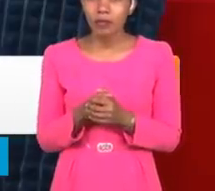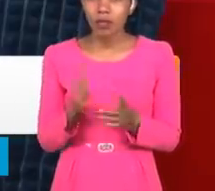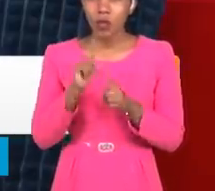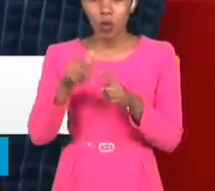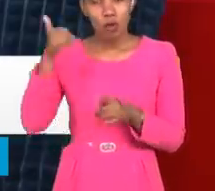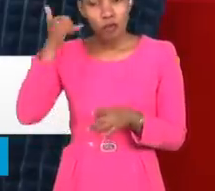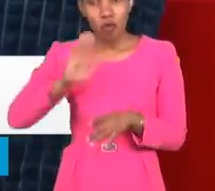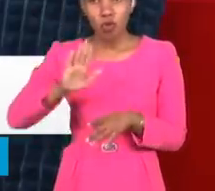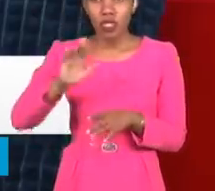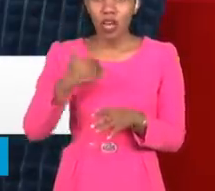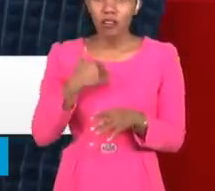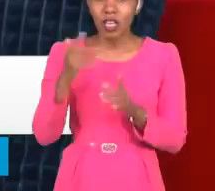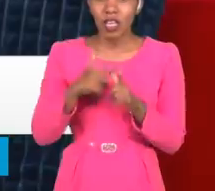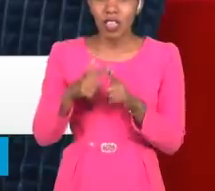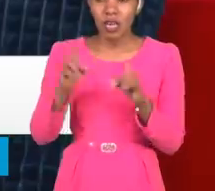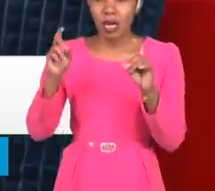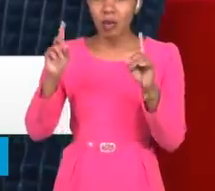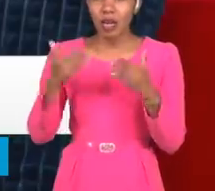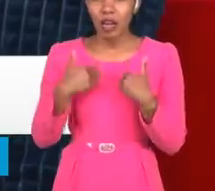phone, there's a camera.